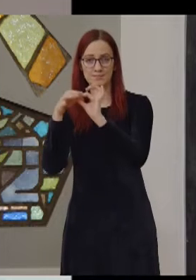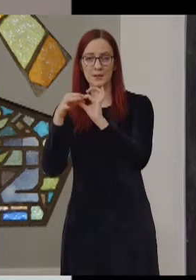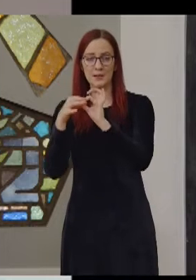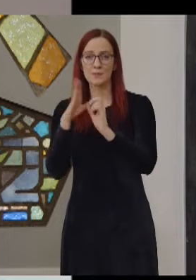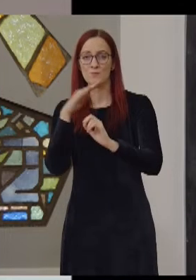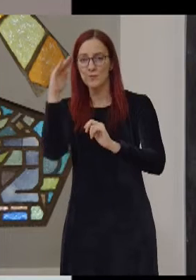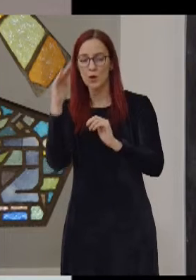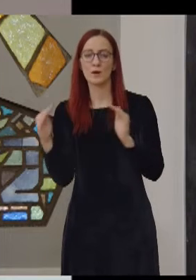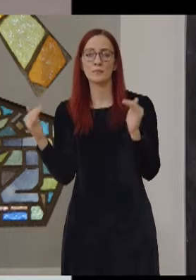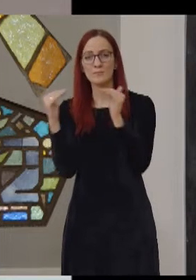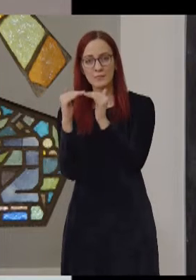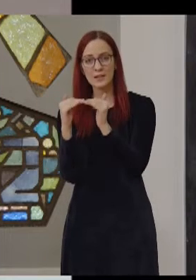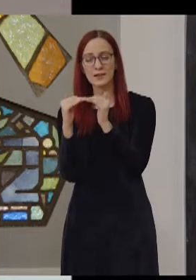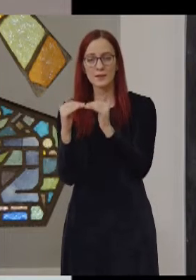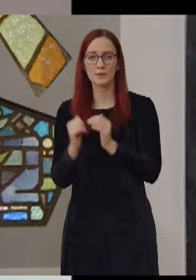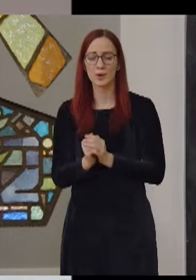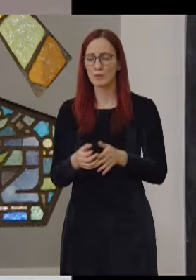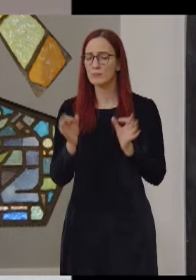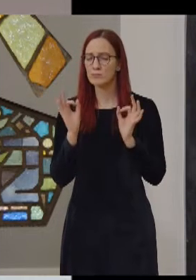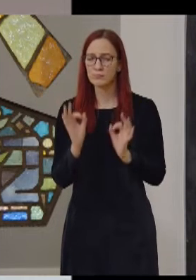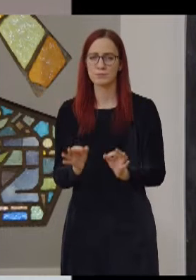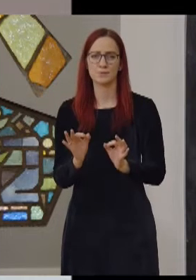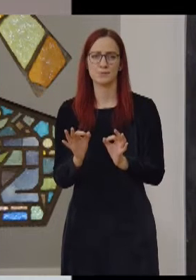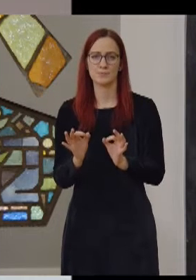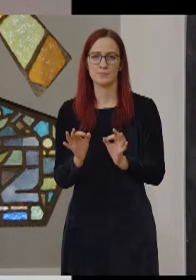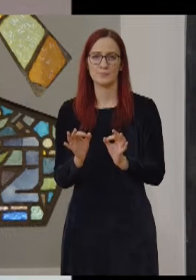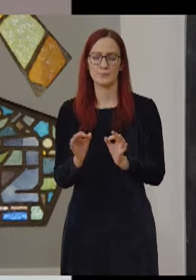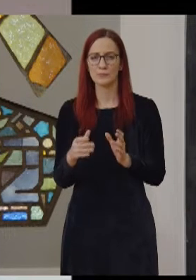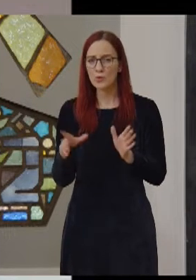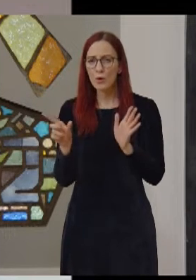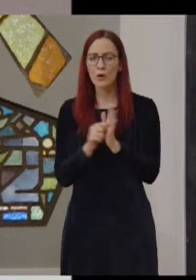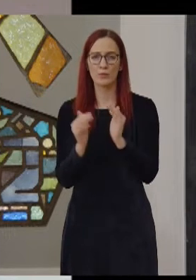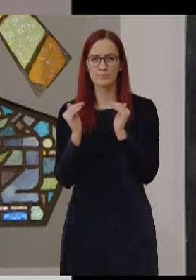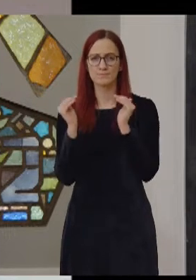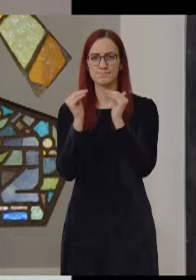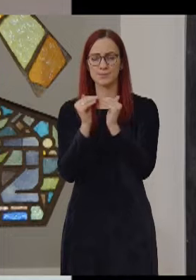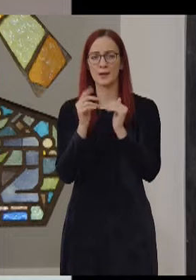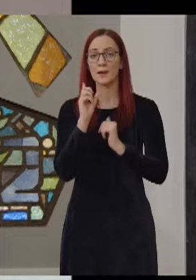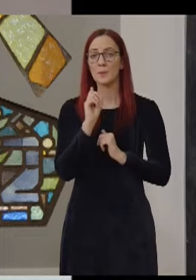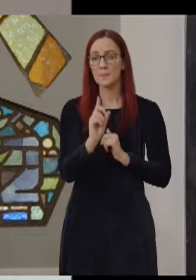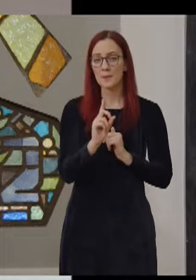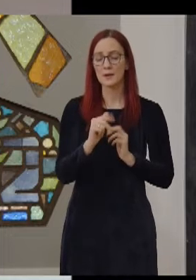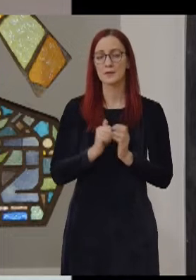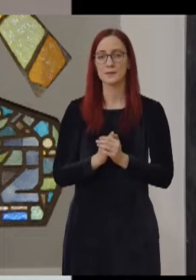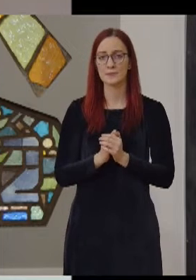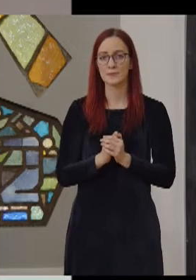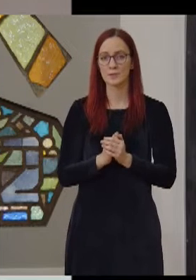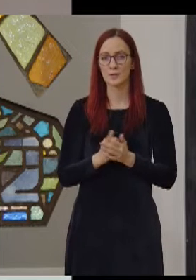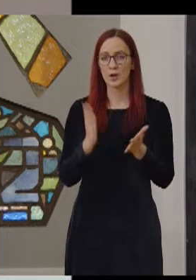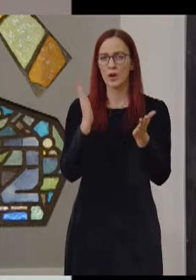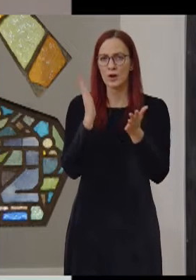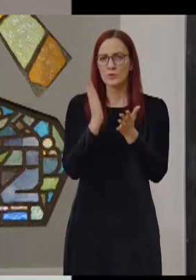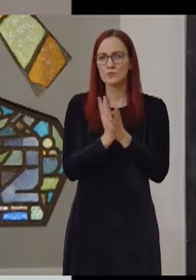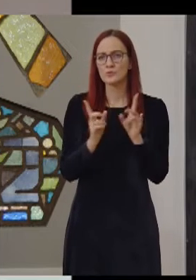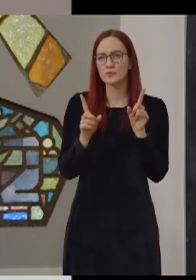We associate national identity with gender equality. However,